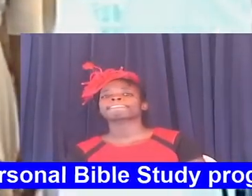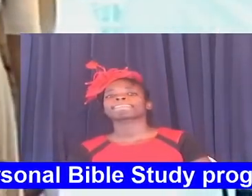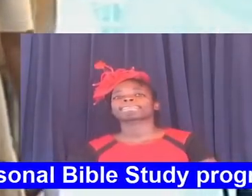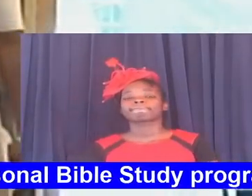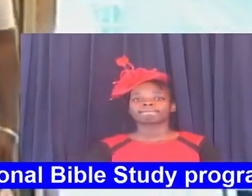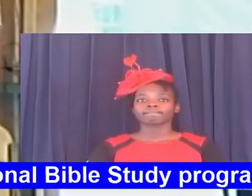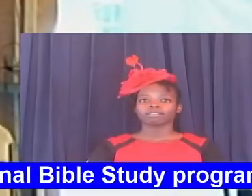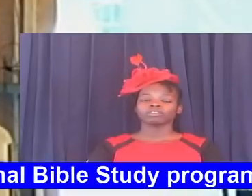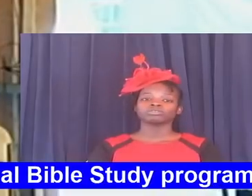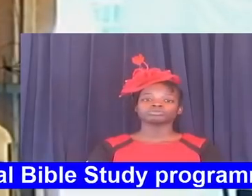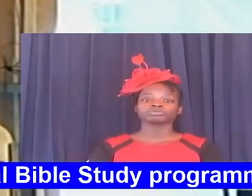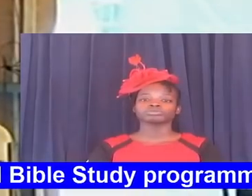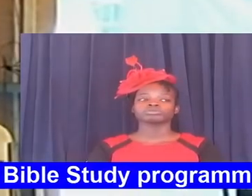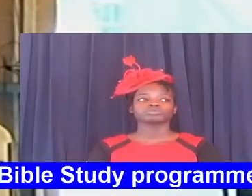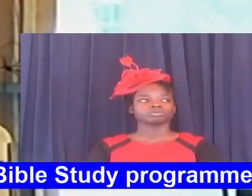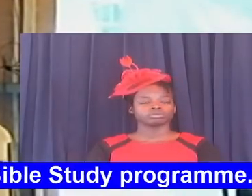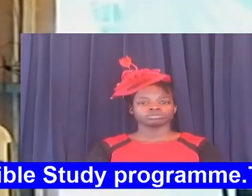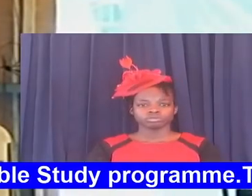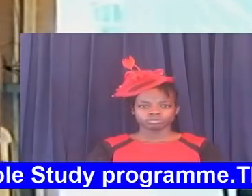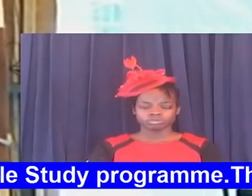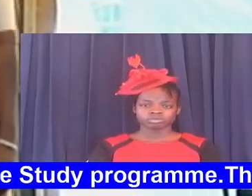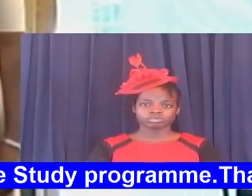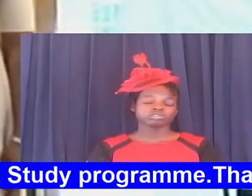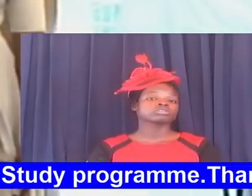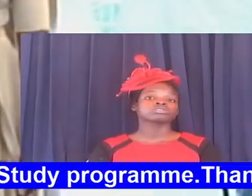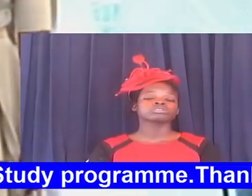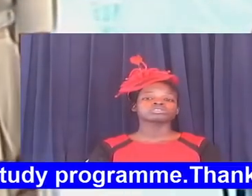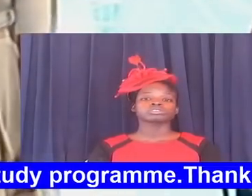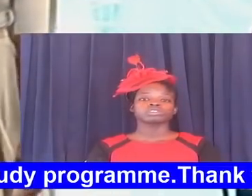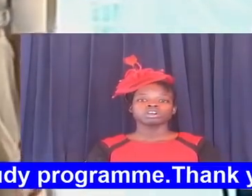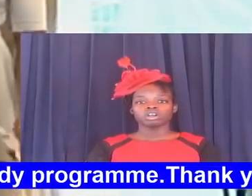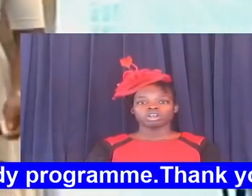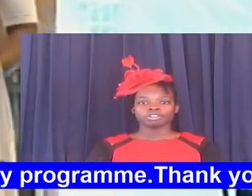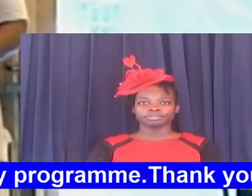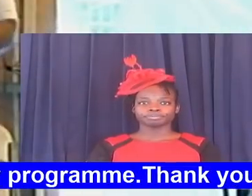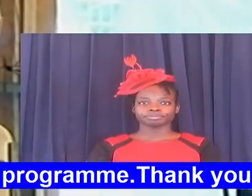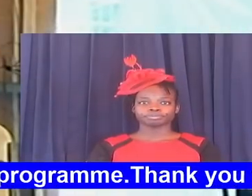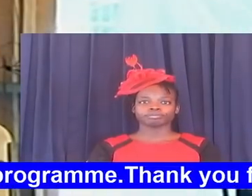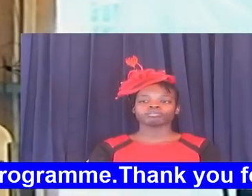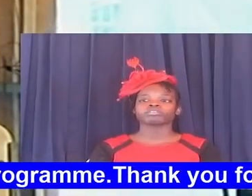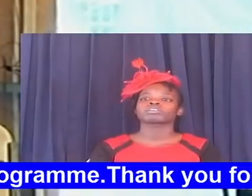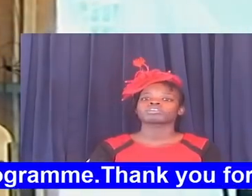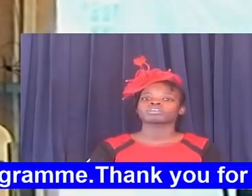this service. It would be so good before we leave